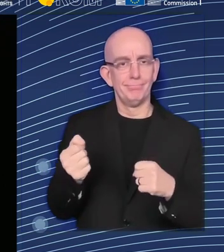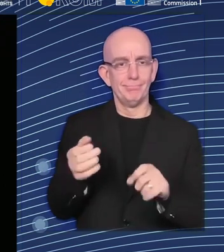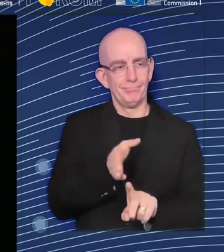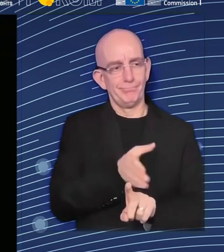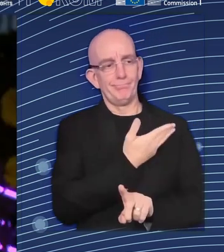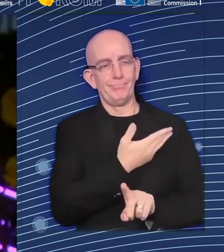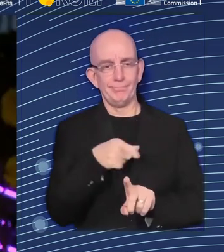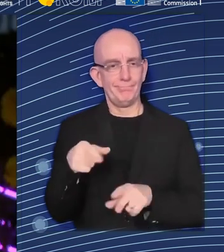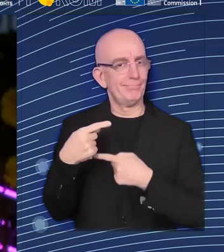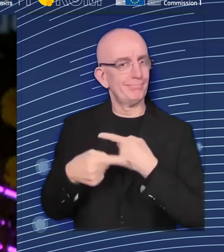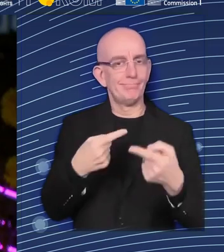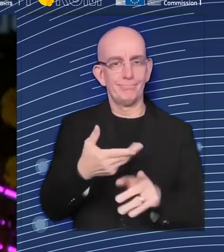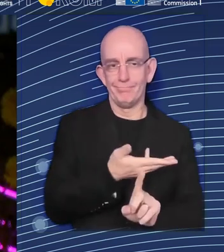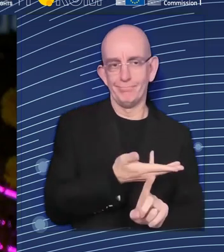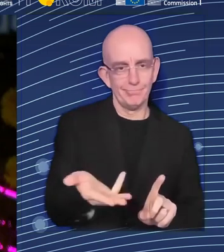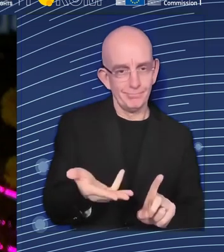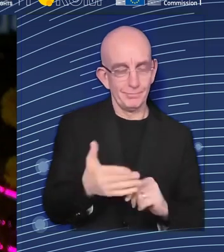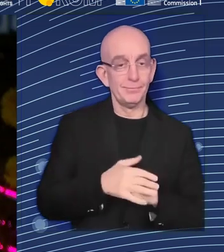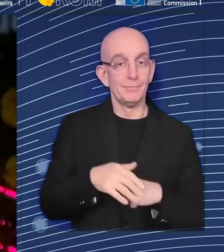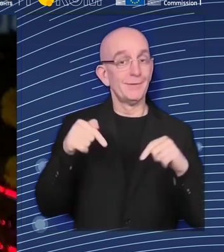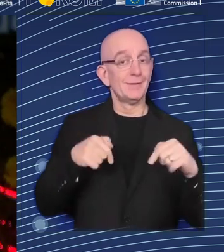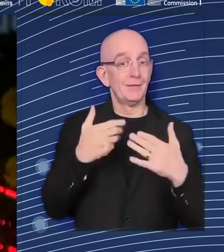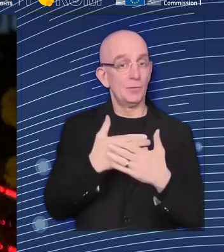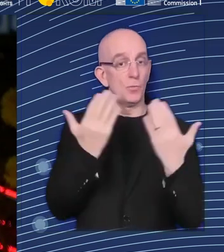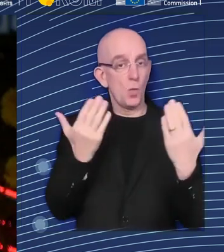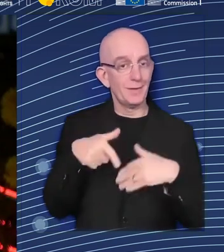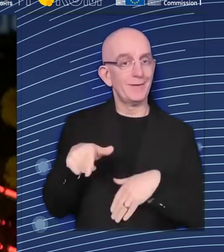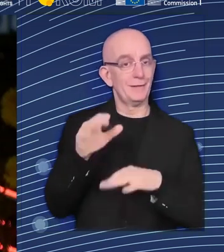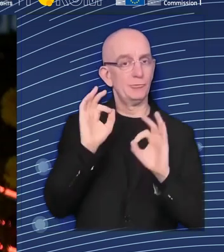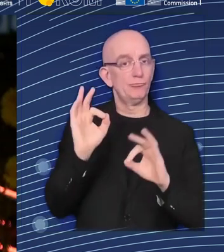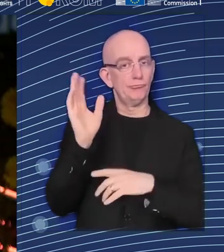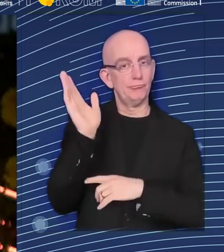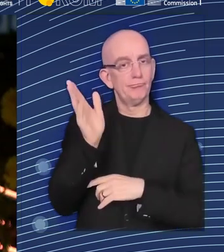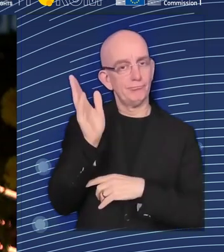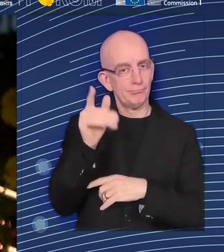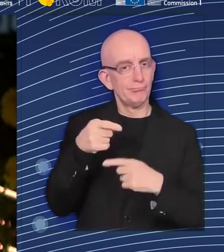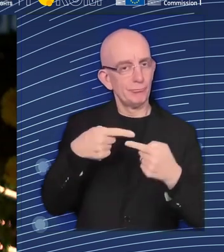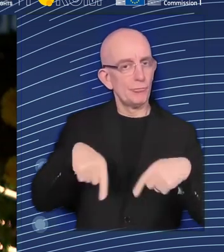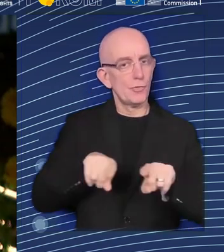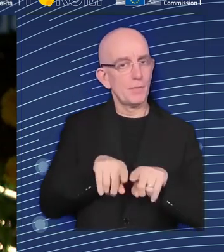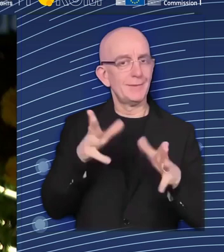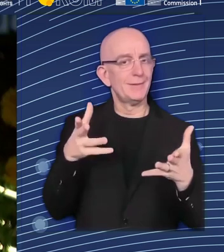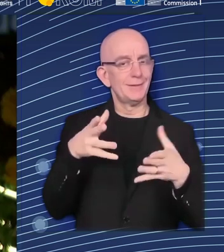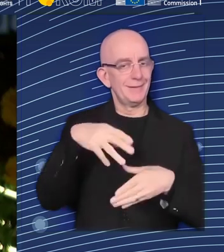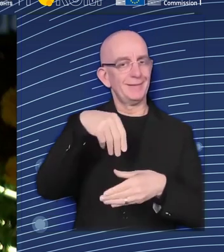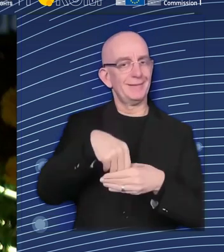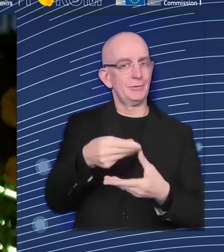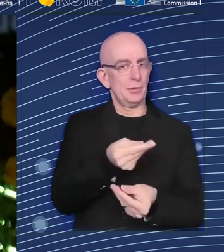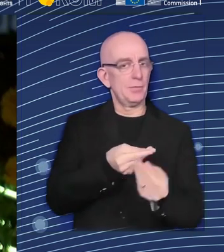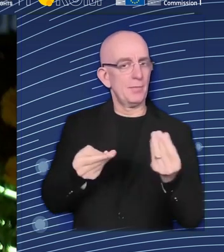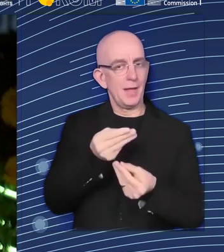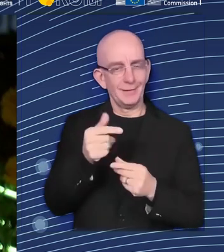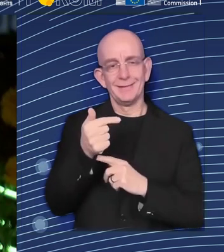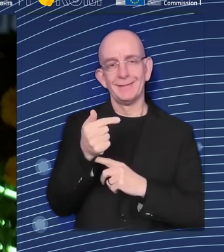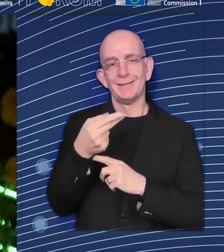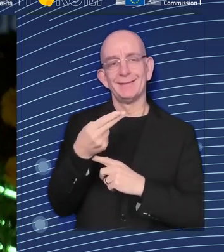artificial intelligence in Europe, and he also indicated some of the challenges that are still ahead of Europe. We held a session on the